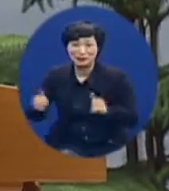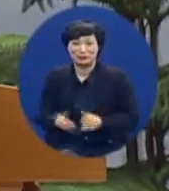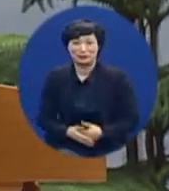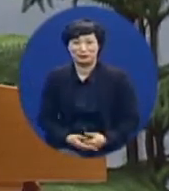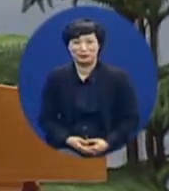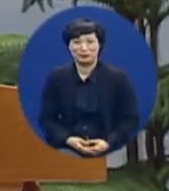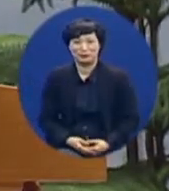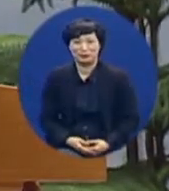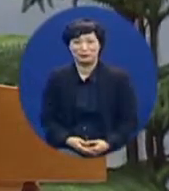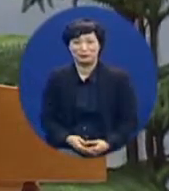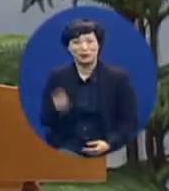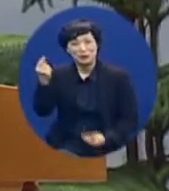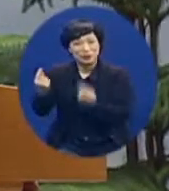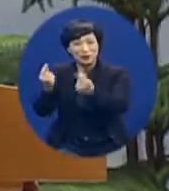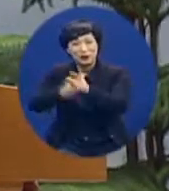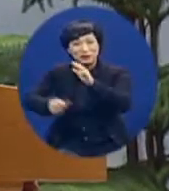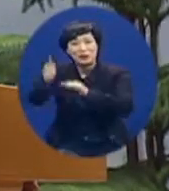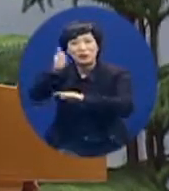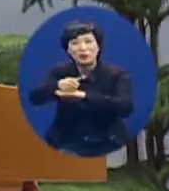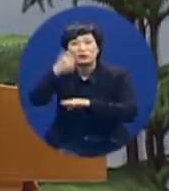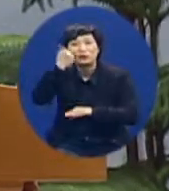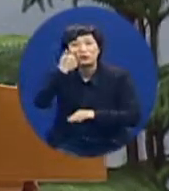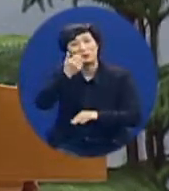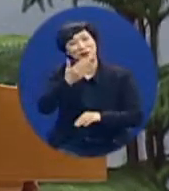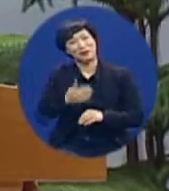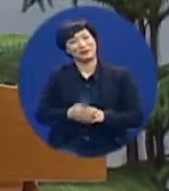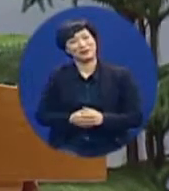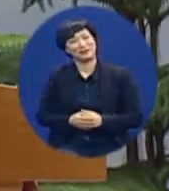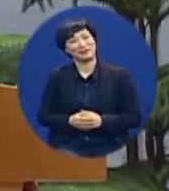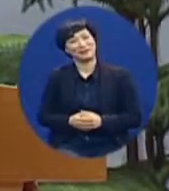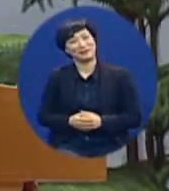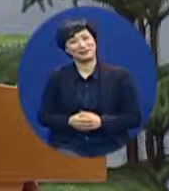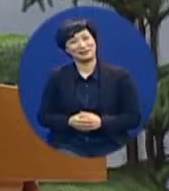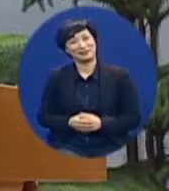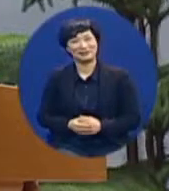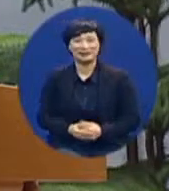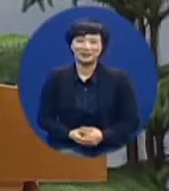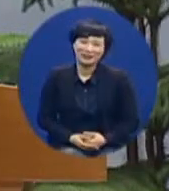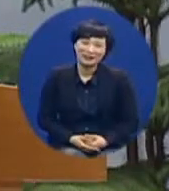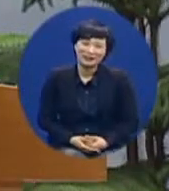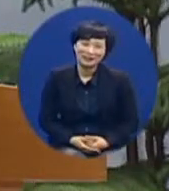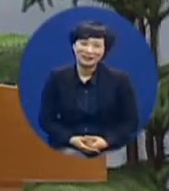anyone else who is more successful than that?